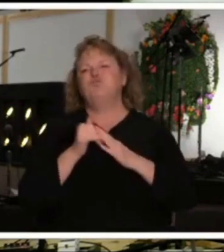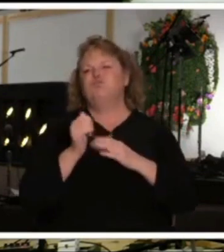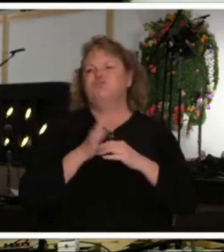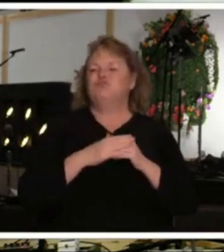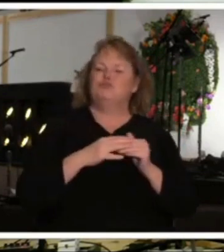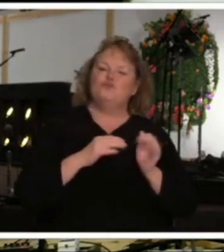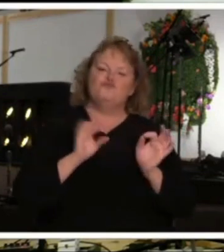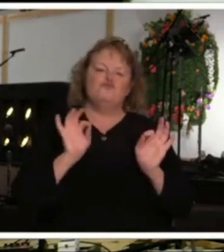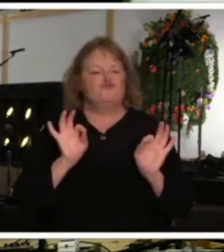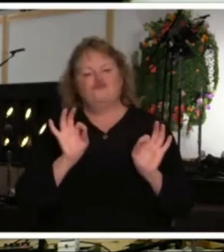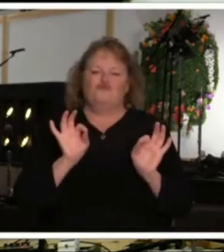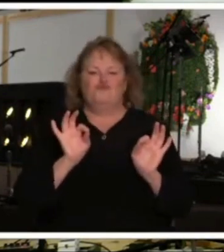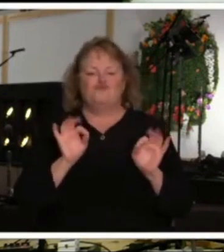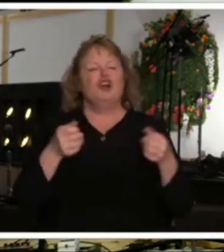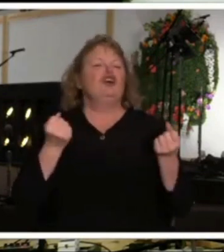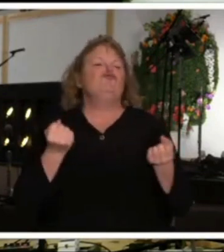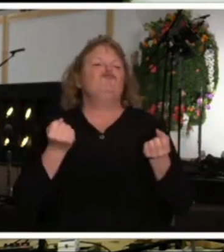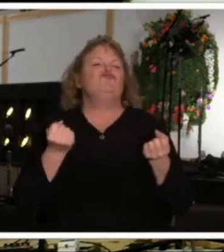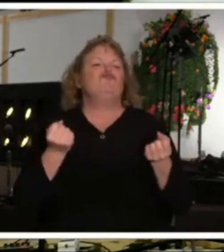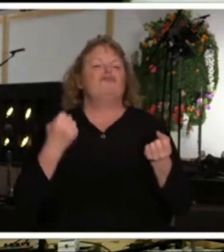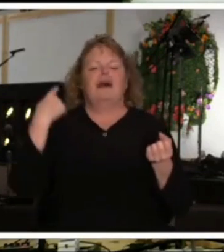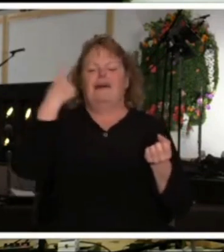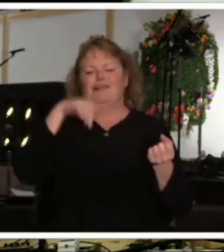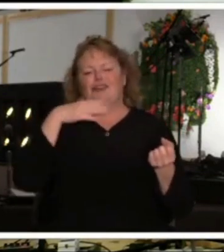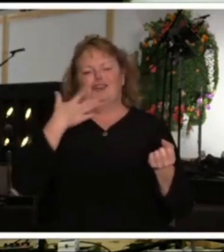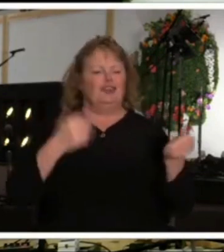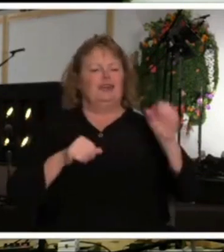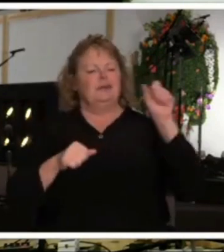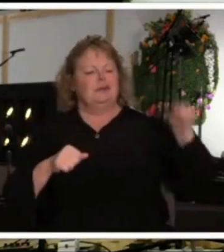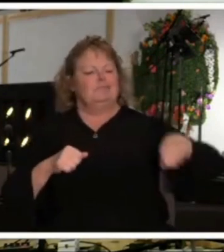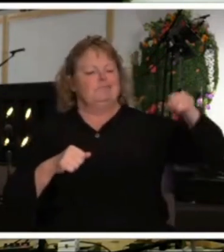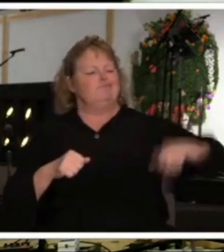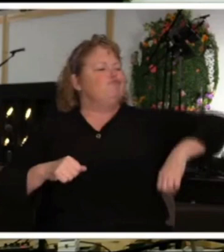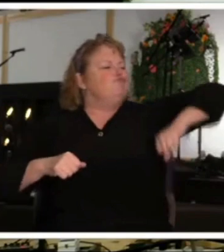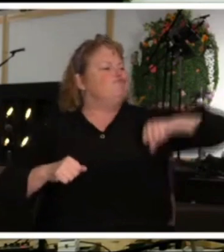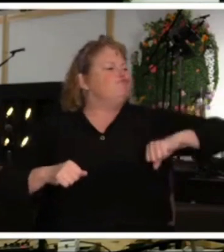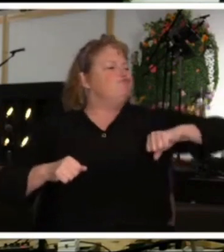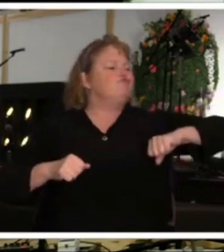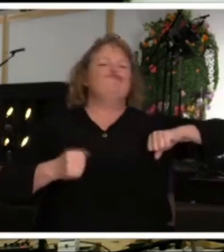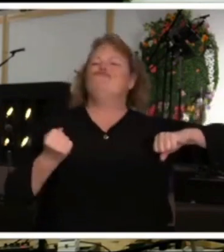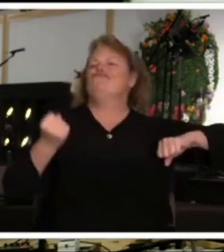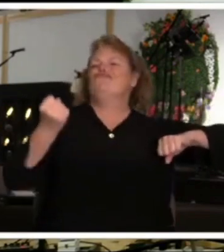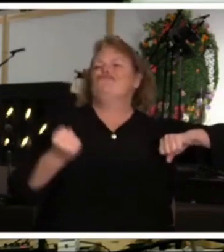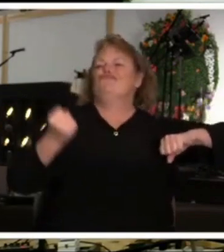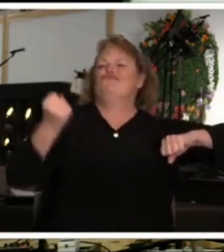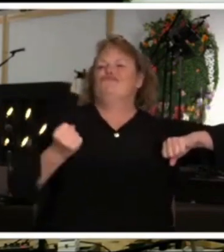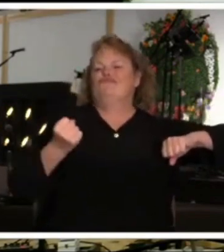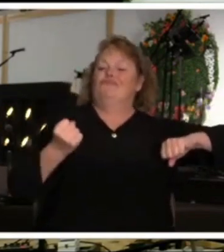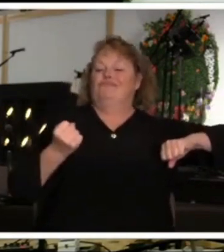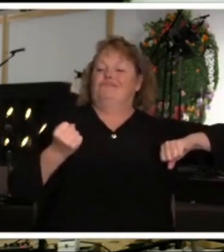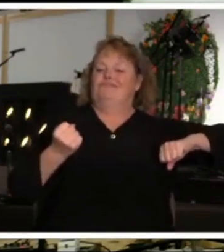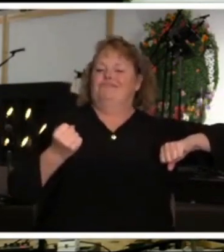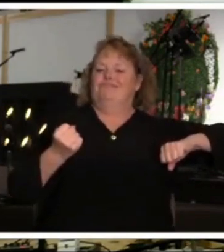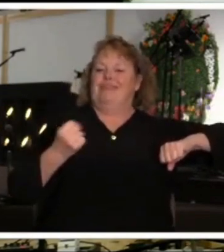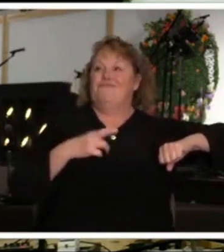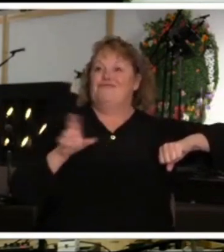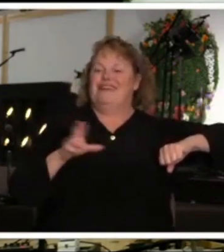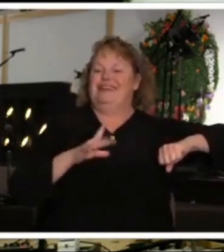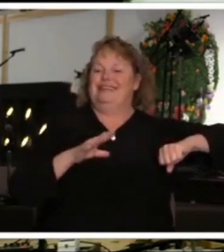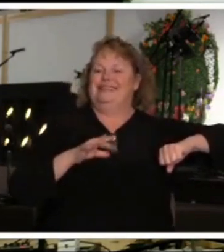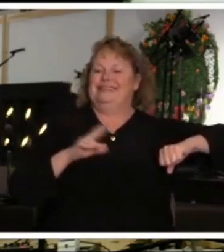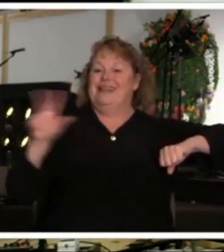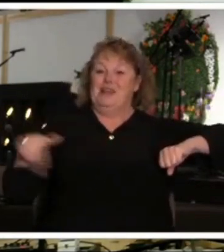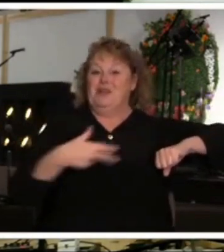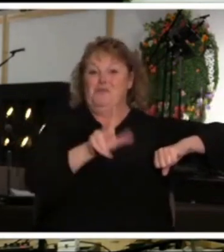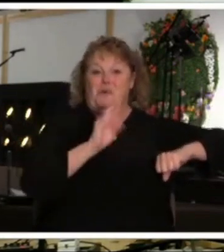was, woo. I look good, let the window down. It's got the white top. It was sparkling. I'm ready. I pull